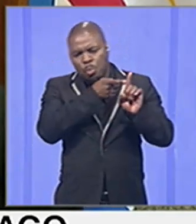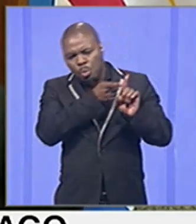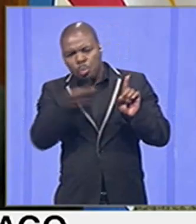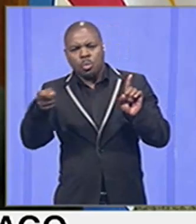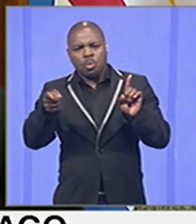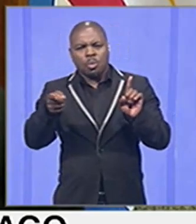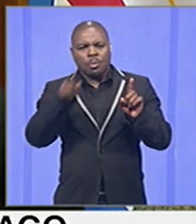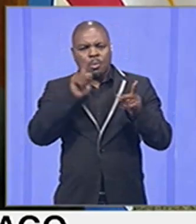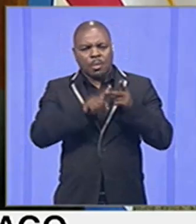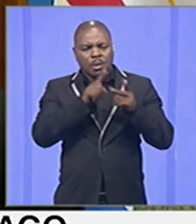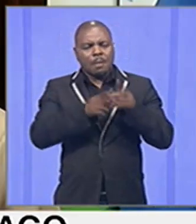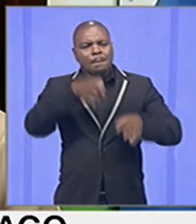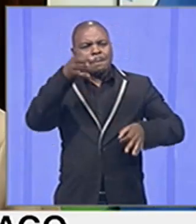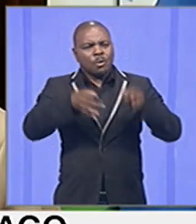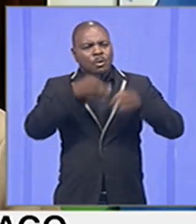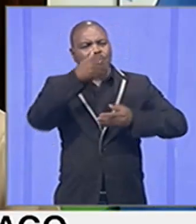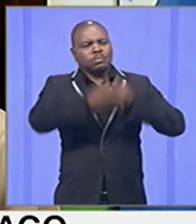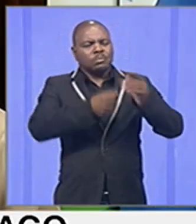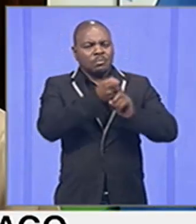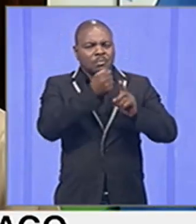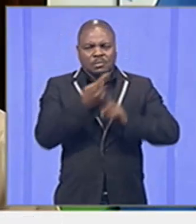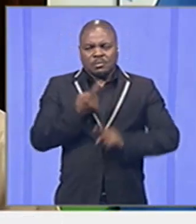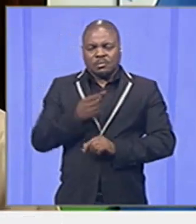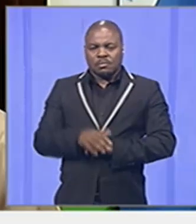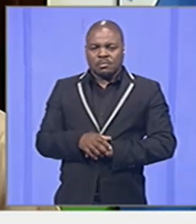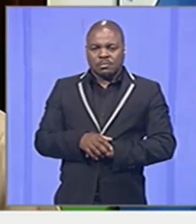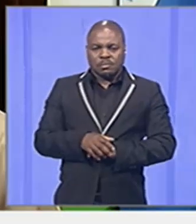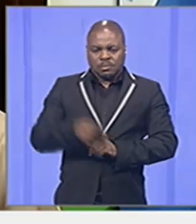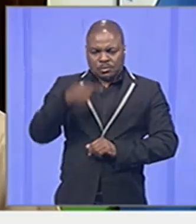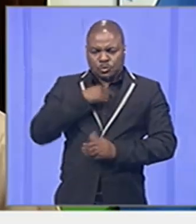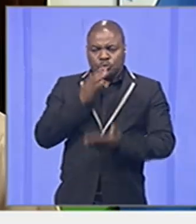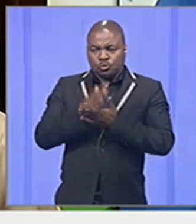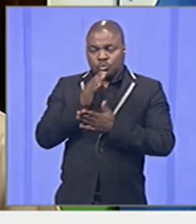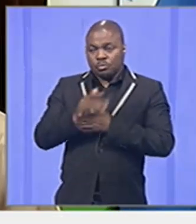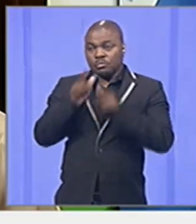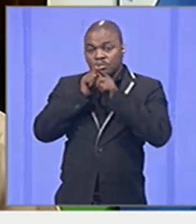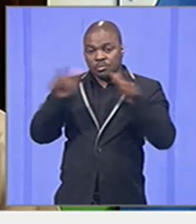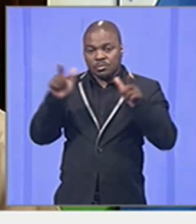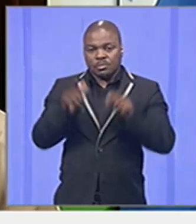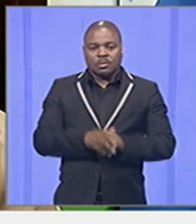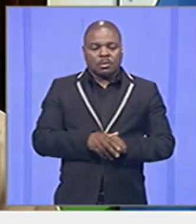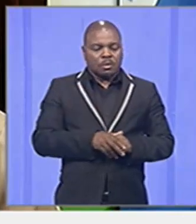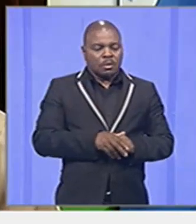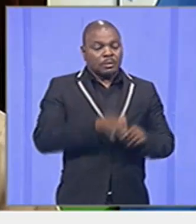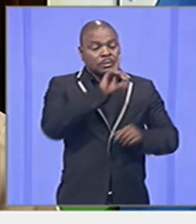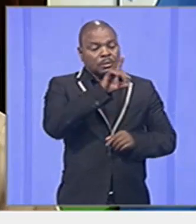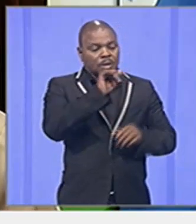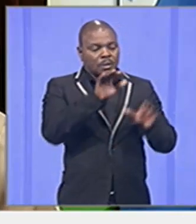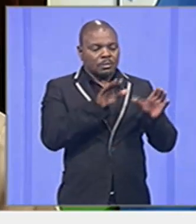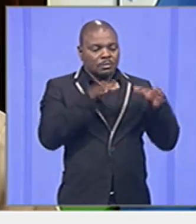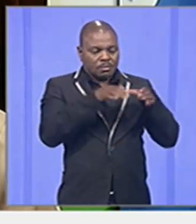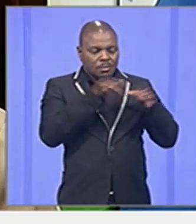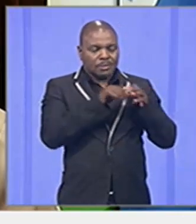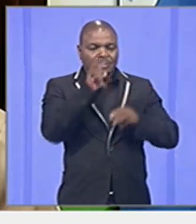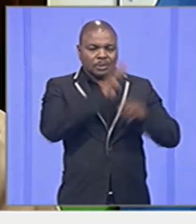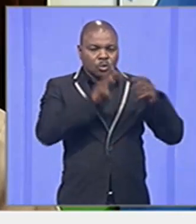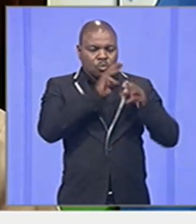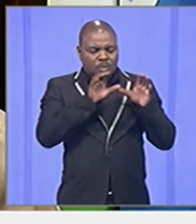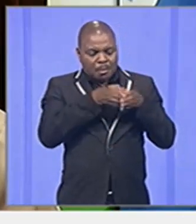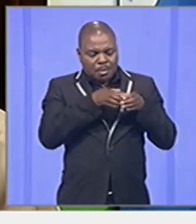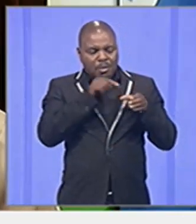their political agenda. I can assure you that the security cluster in the Democratic Alliance is working very hard and